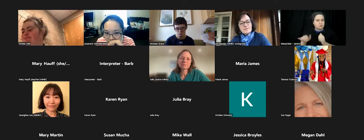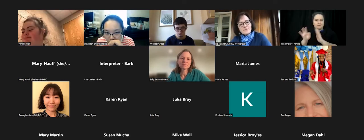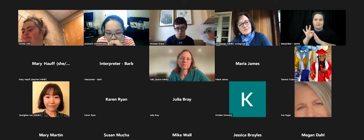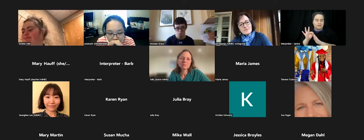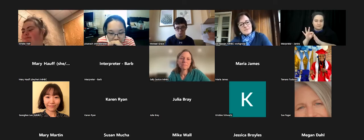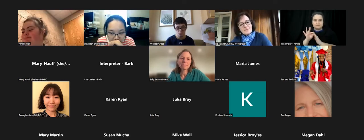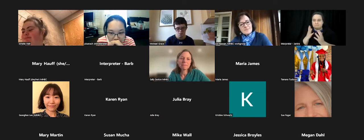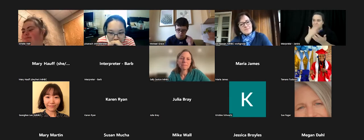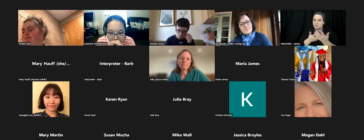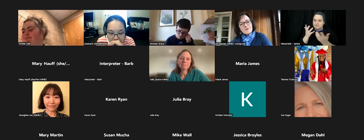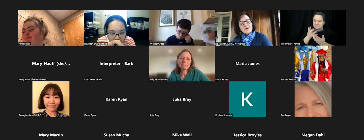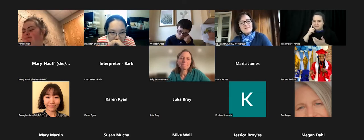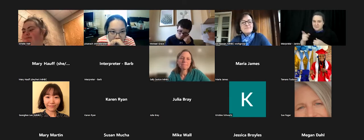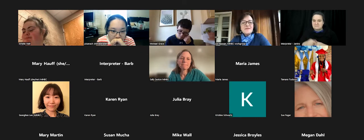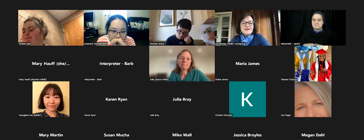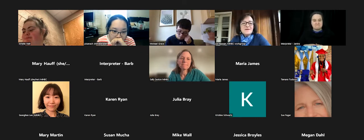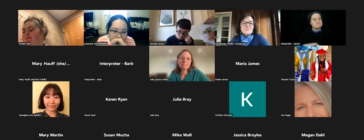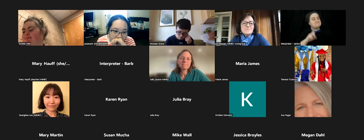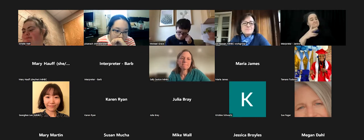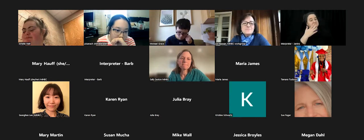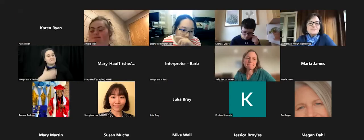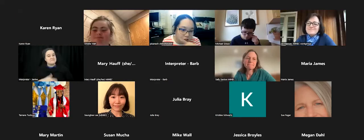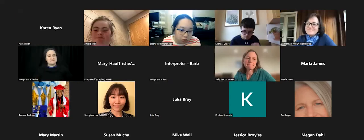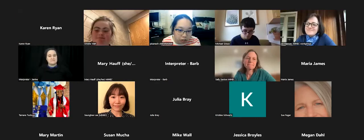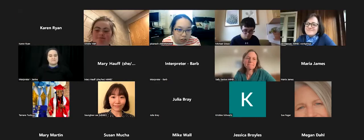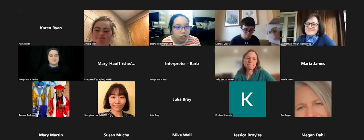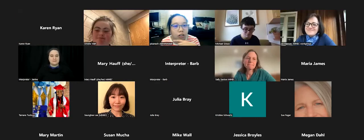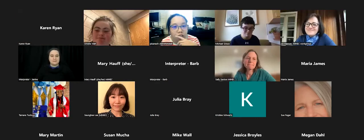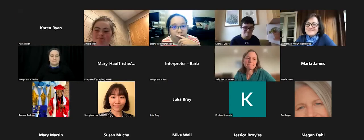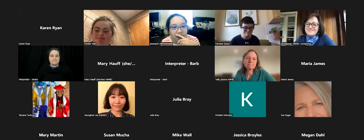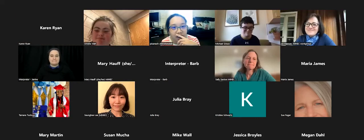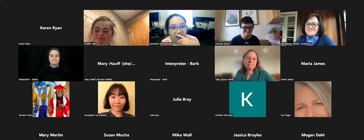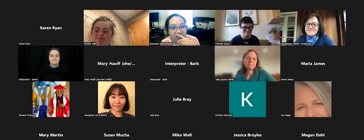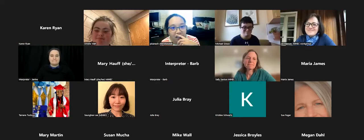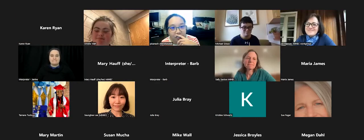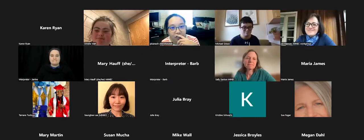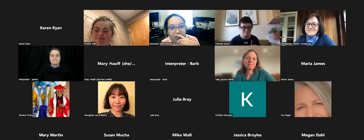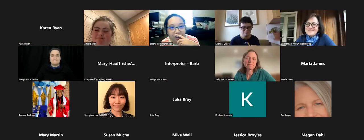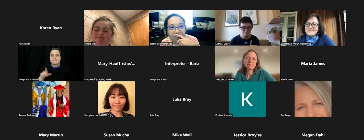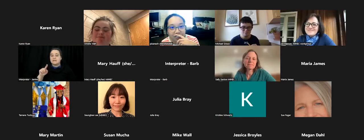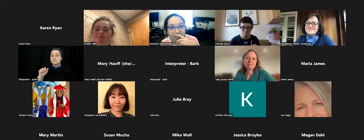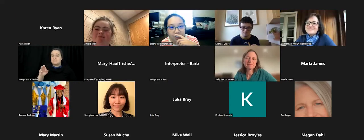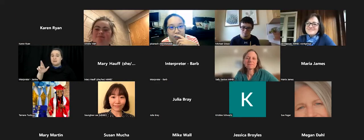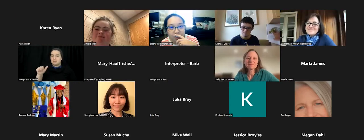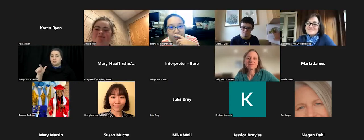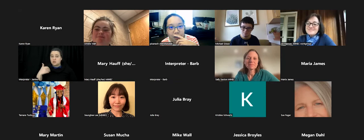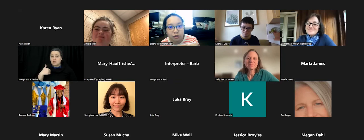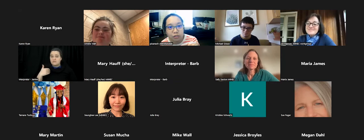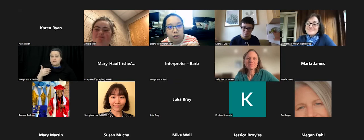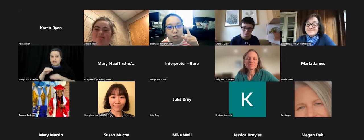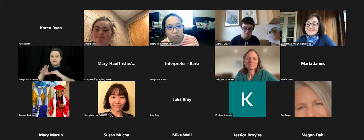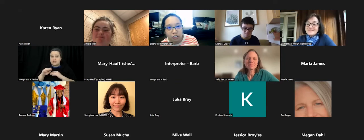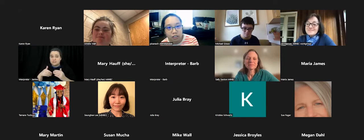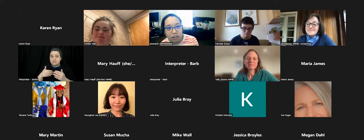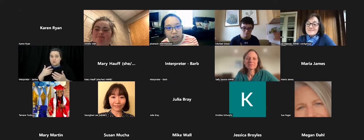Trying to find a good fit for him. Okay, thank you. There's 1 second. Tamara, do you have any advice for upcoming high